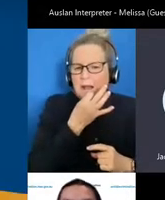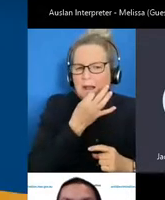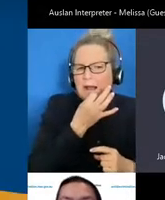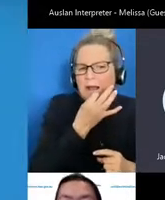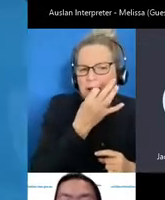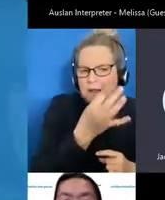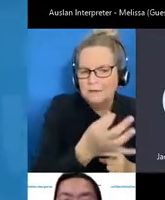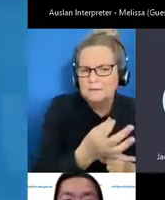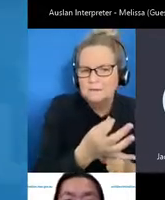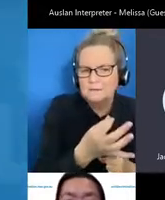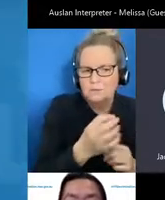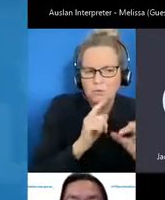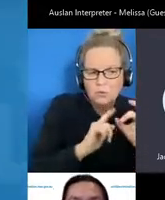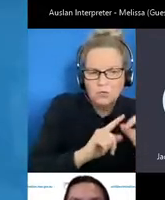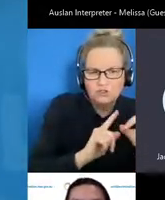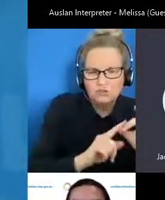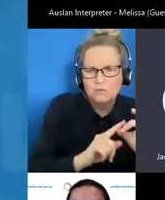in the first place.